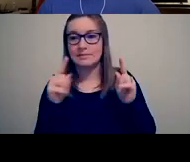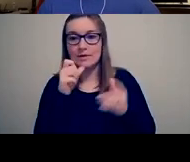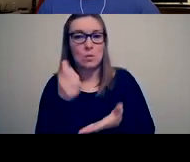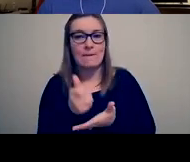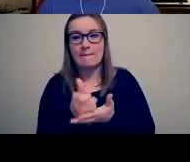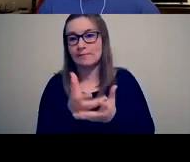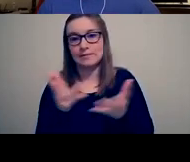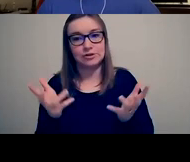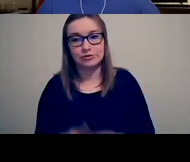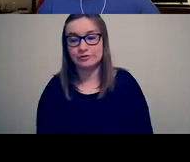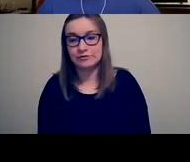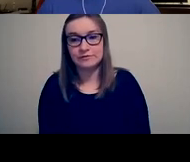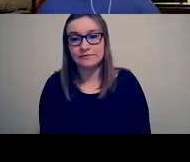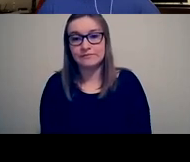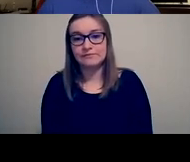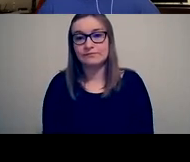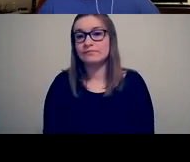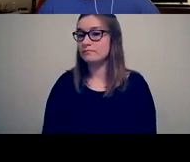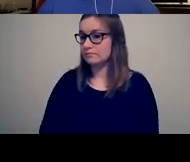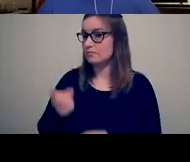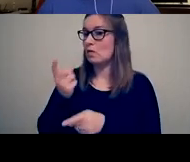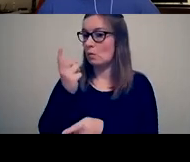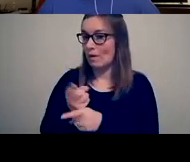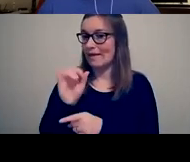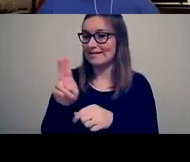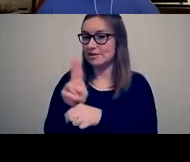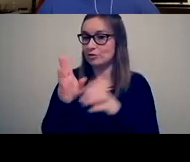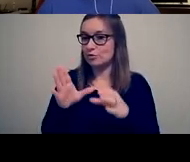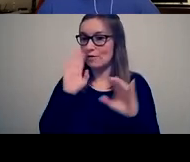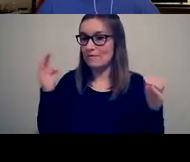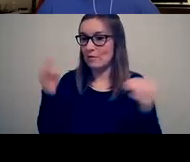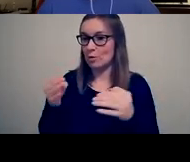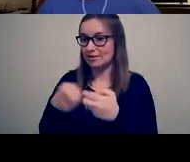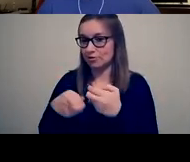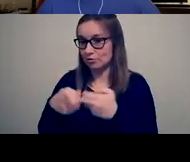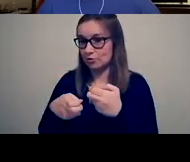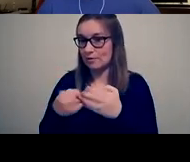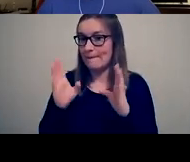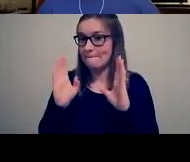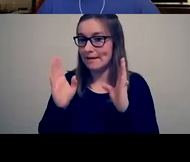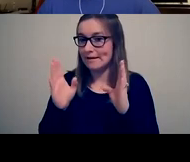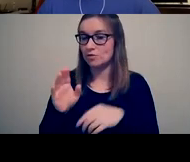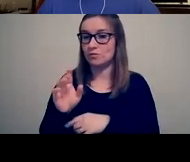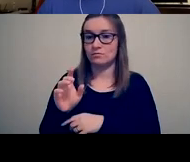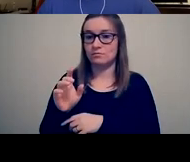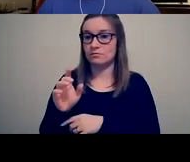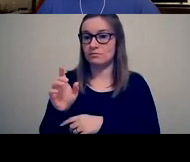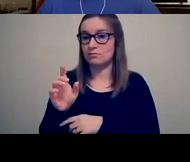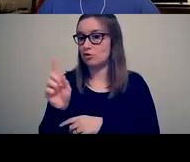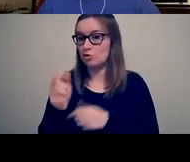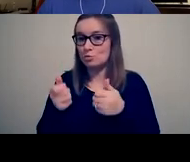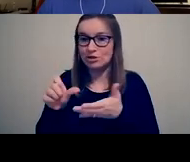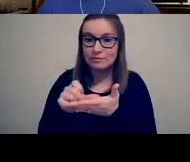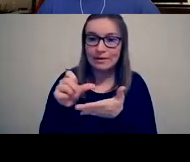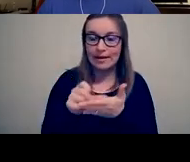much. Right. And that's a user focus issue and paying attention to where you are and leaving it in a